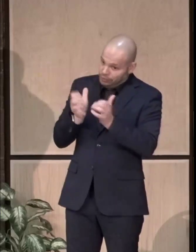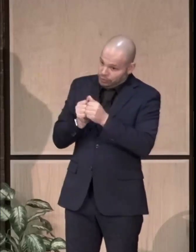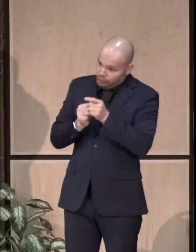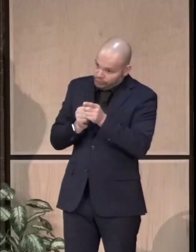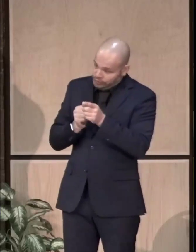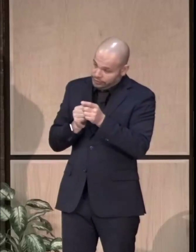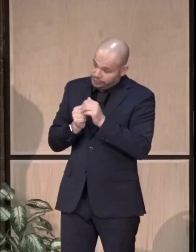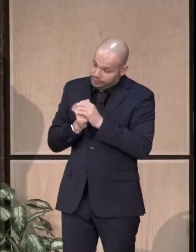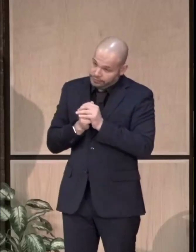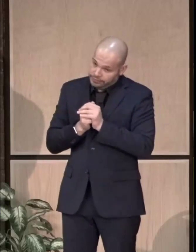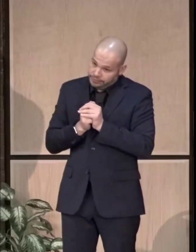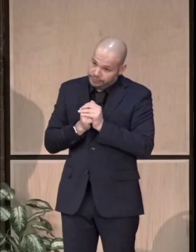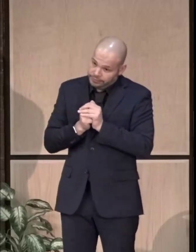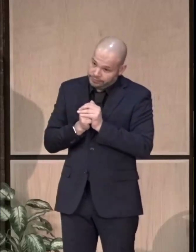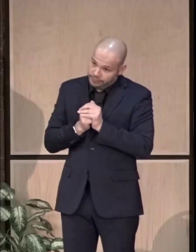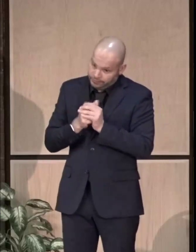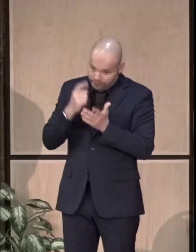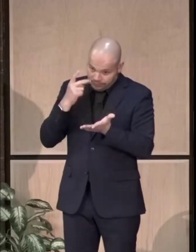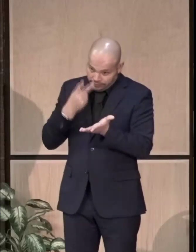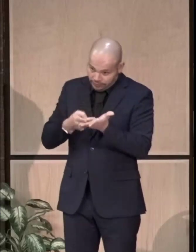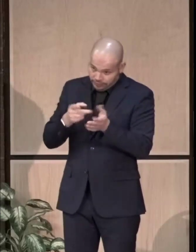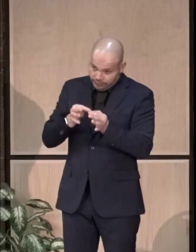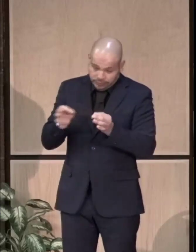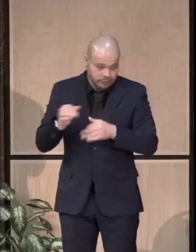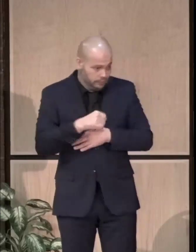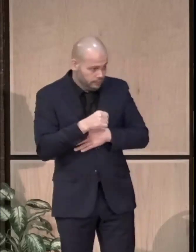But a third of the, two thirds of the way down. Mm-hmm.